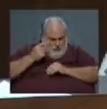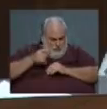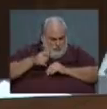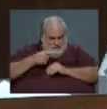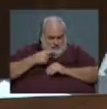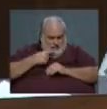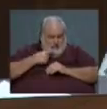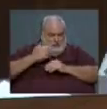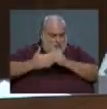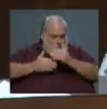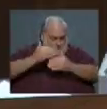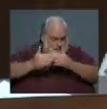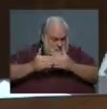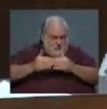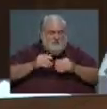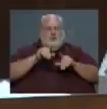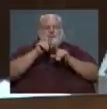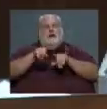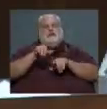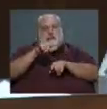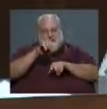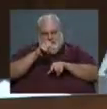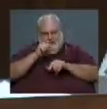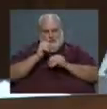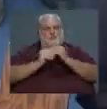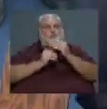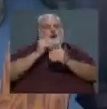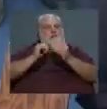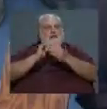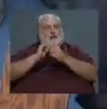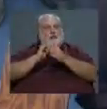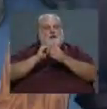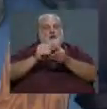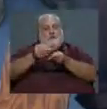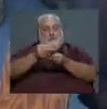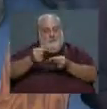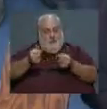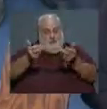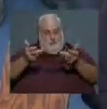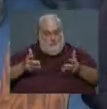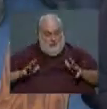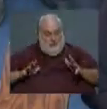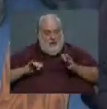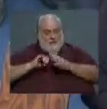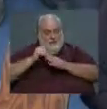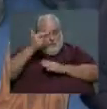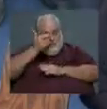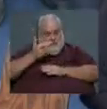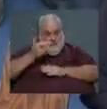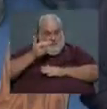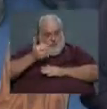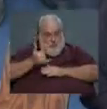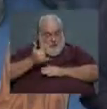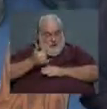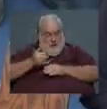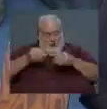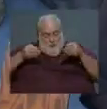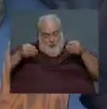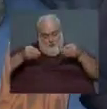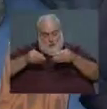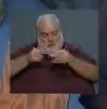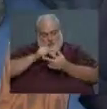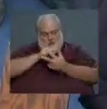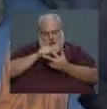saying. It's a process. Right, it's a process. Okay. And it's one that we've been able to work out now. And that's also one reason why we just focused on these